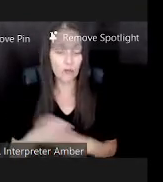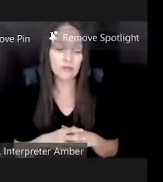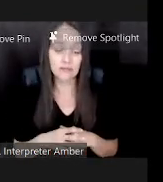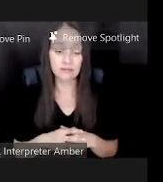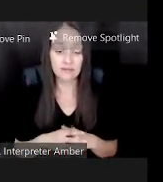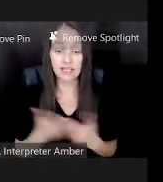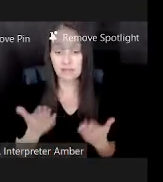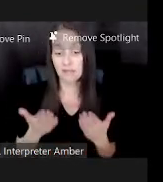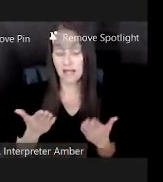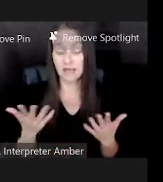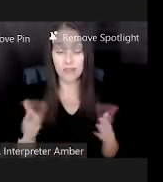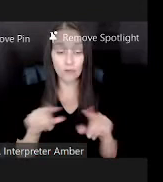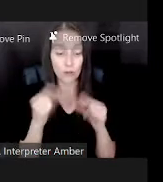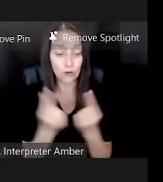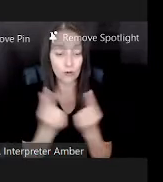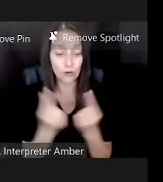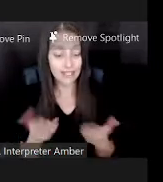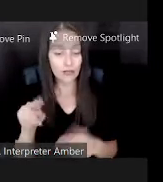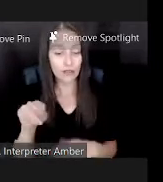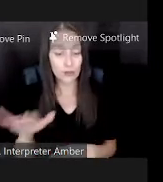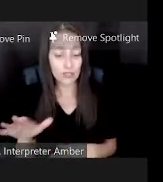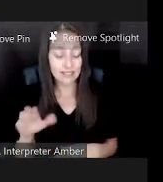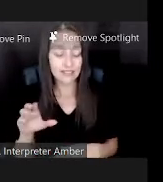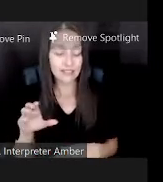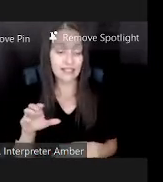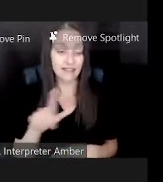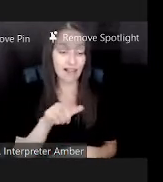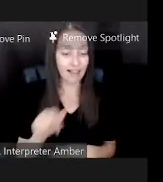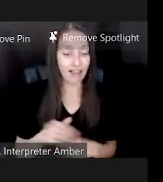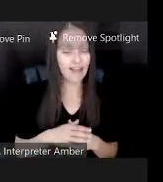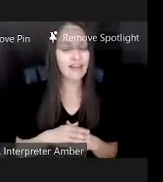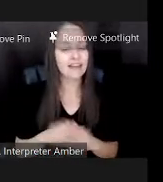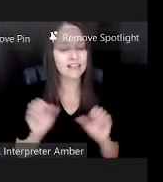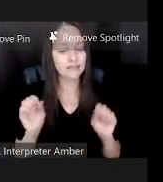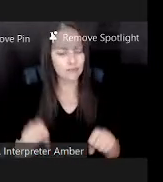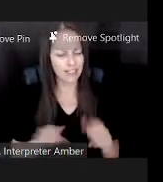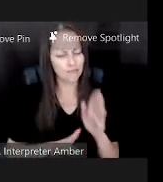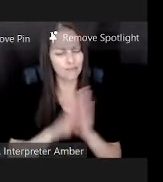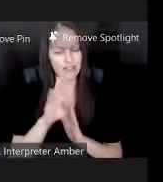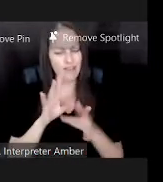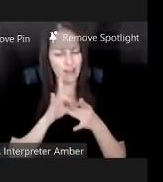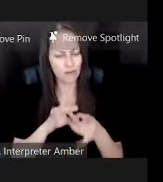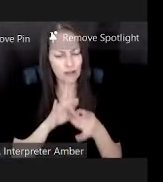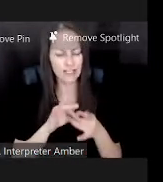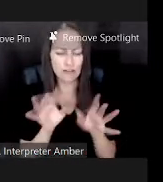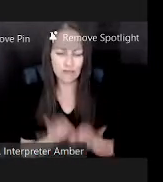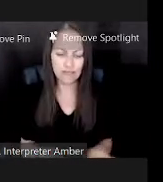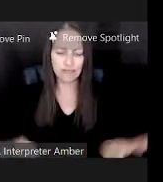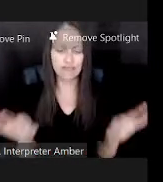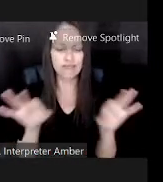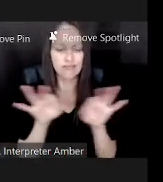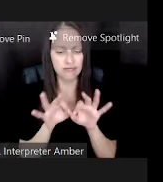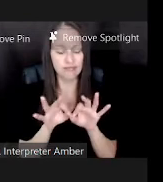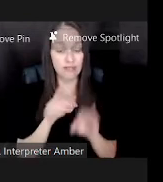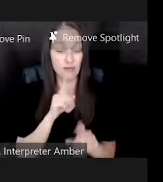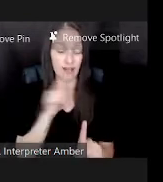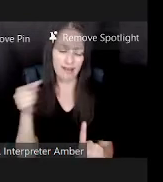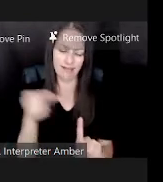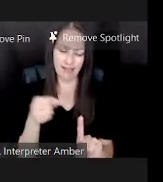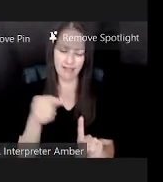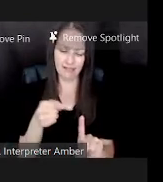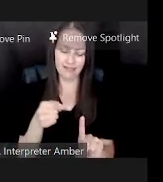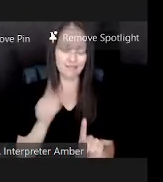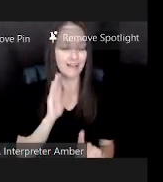God, look at what they're doing. And they find and forge relationships that are critical to just the essence of our potential as human